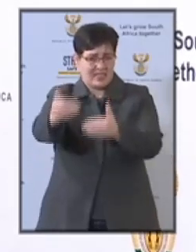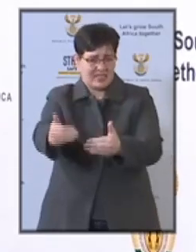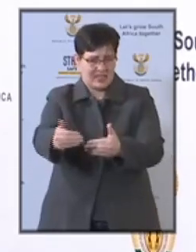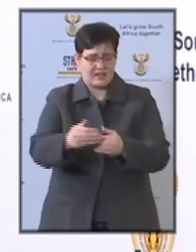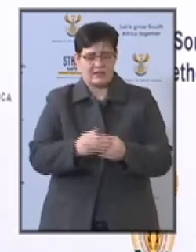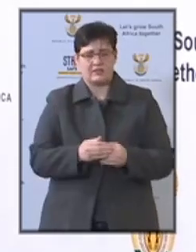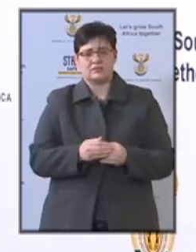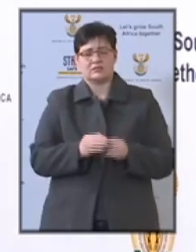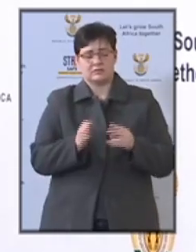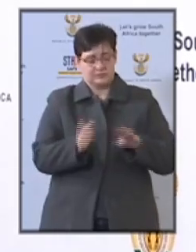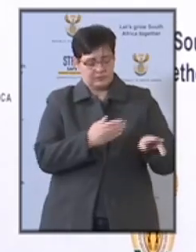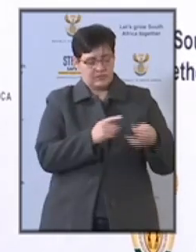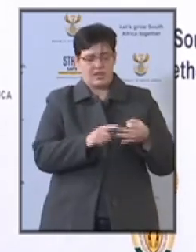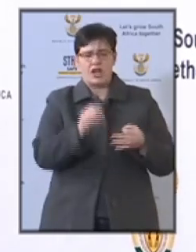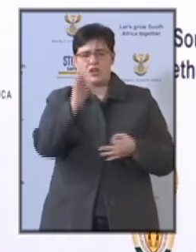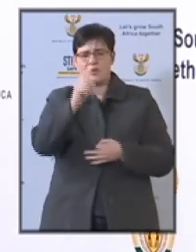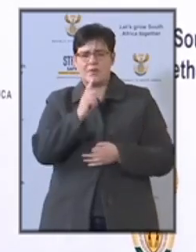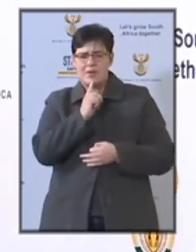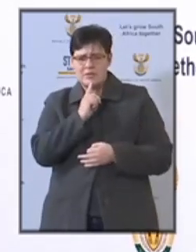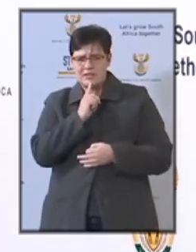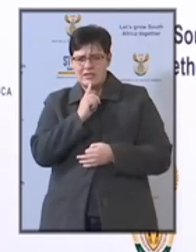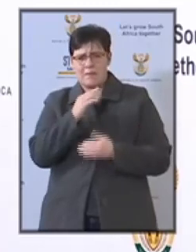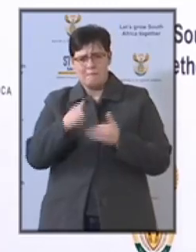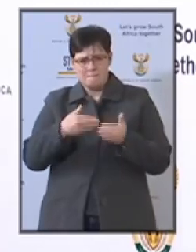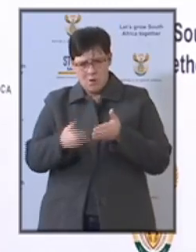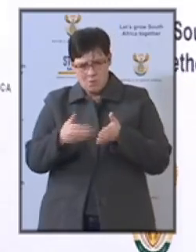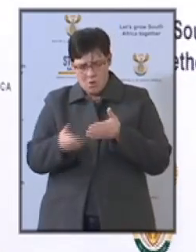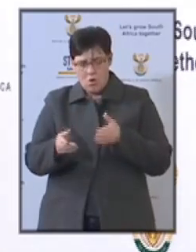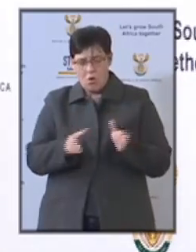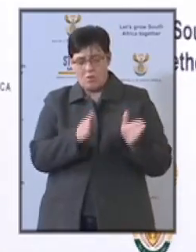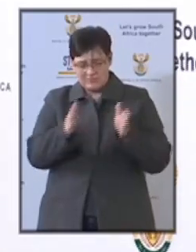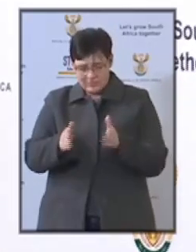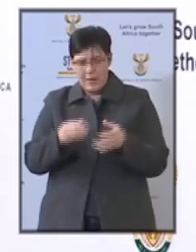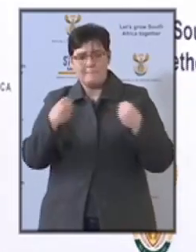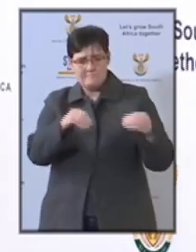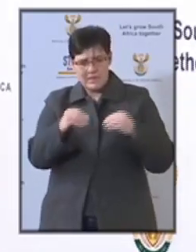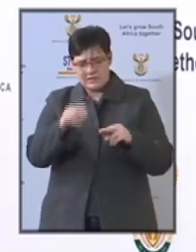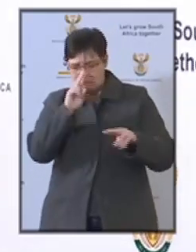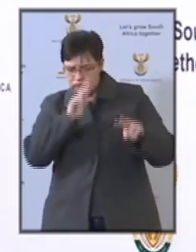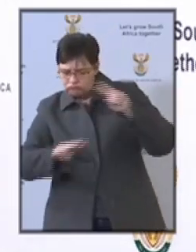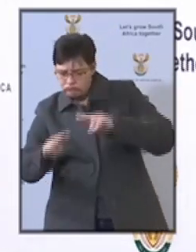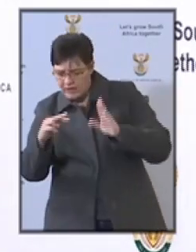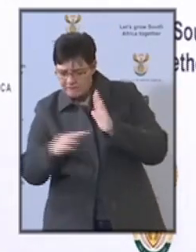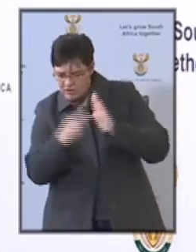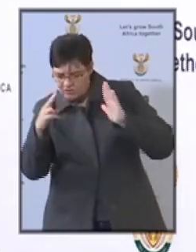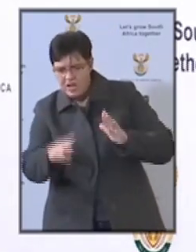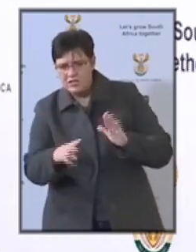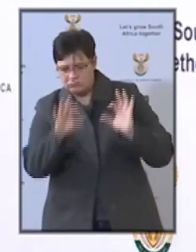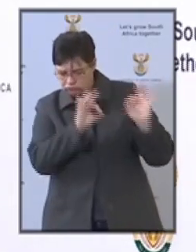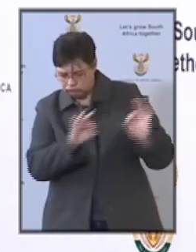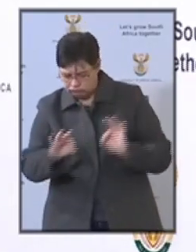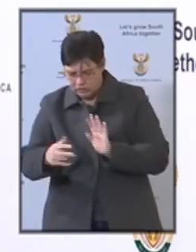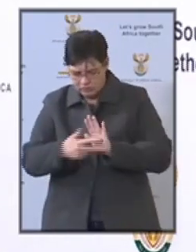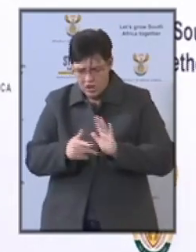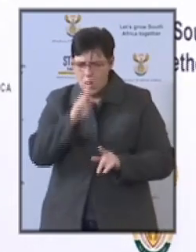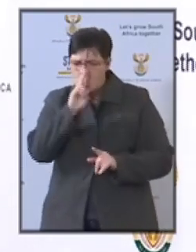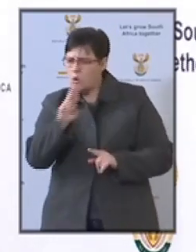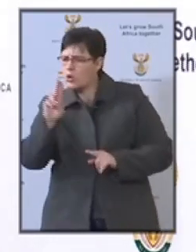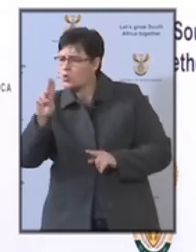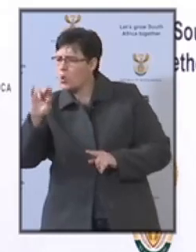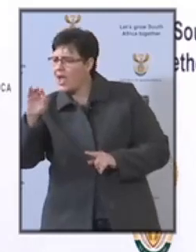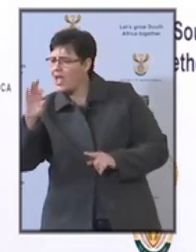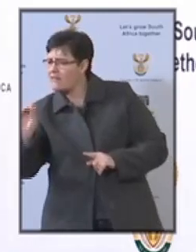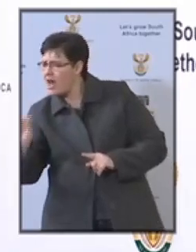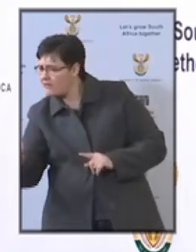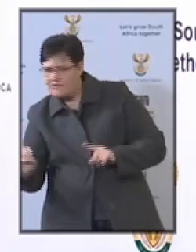another batch of about 3,000 that is going through further verification with the UIF.